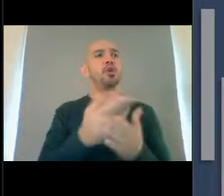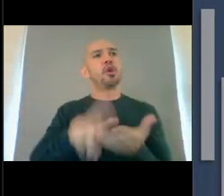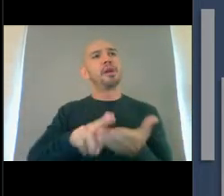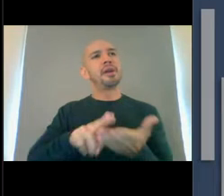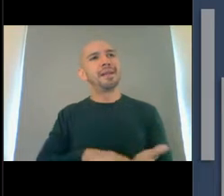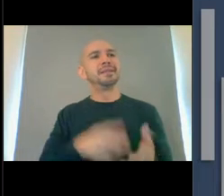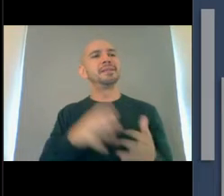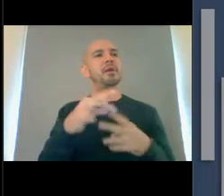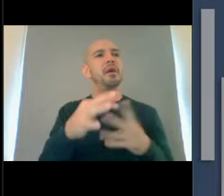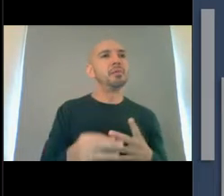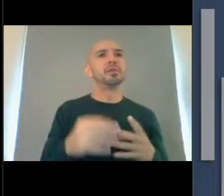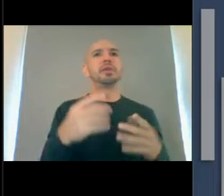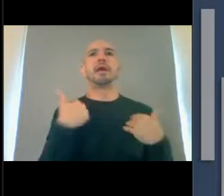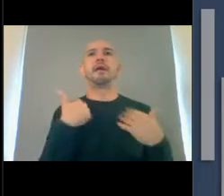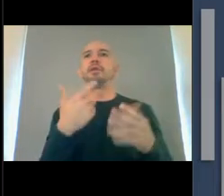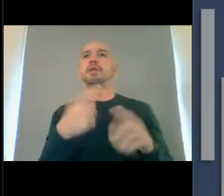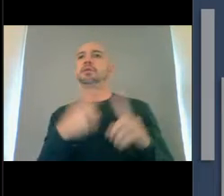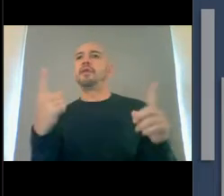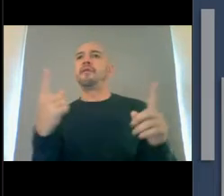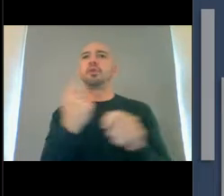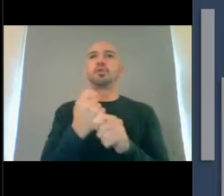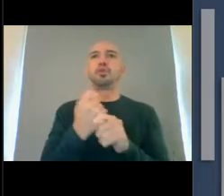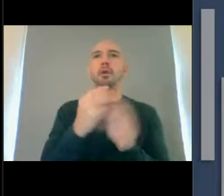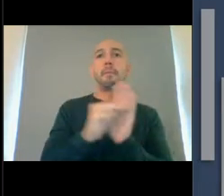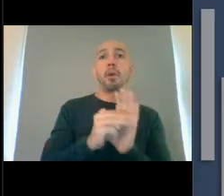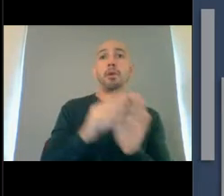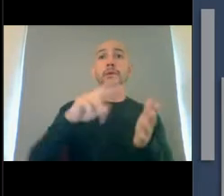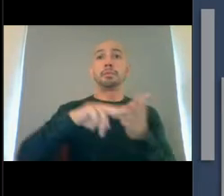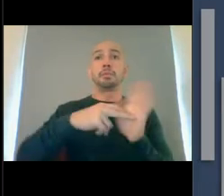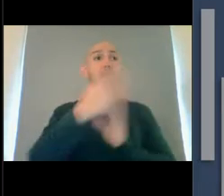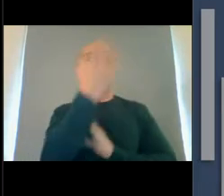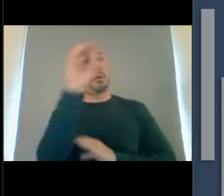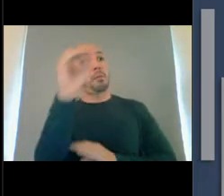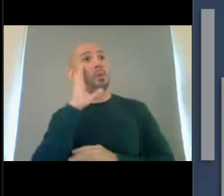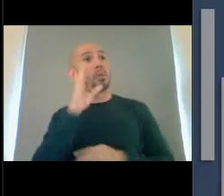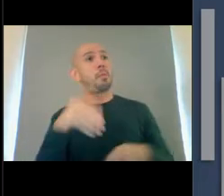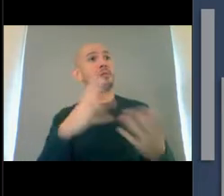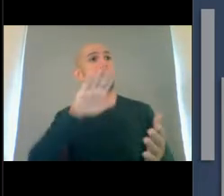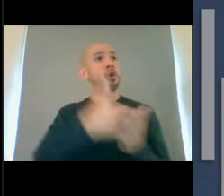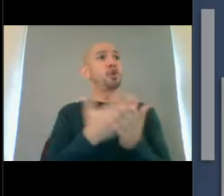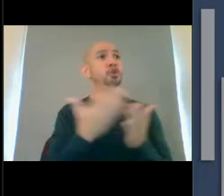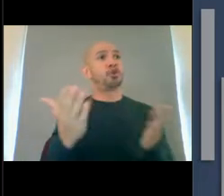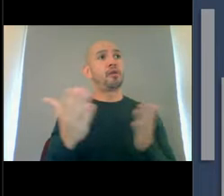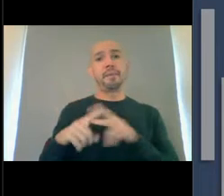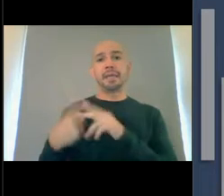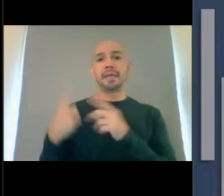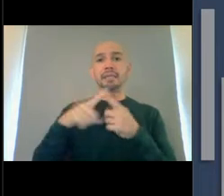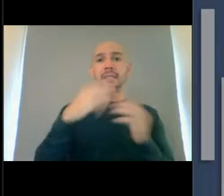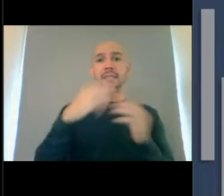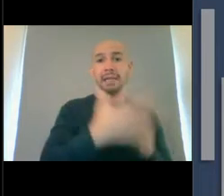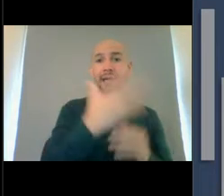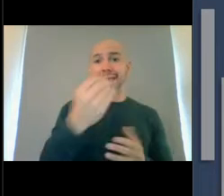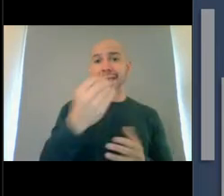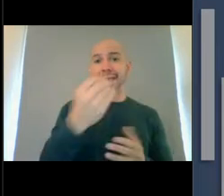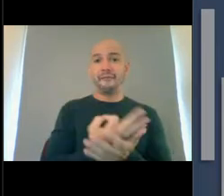as a service models that's where a company will provide all the services from beginning to end and financing